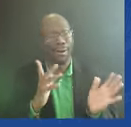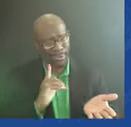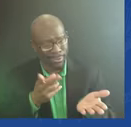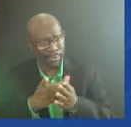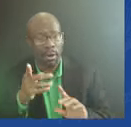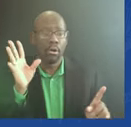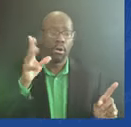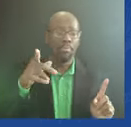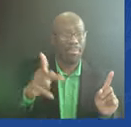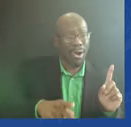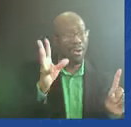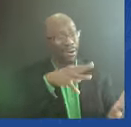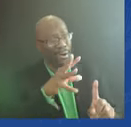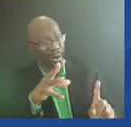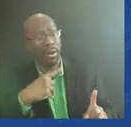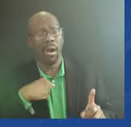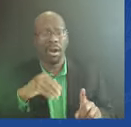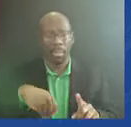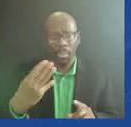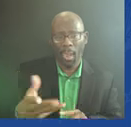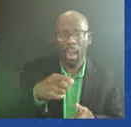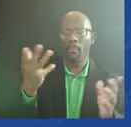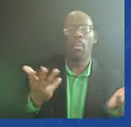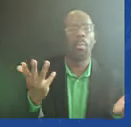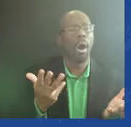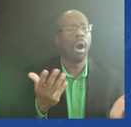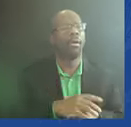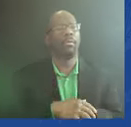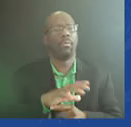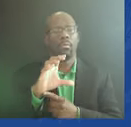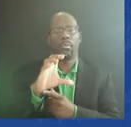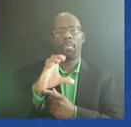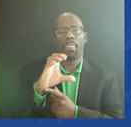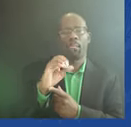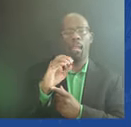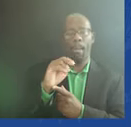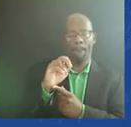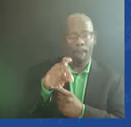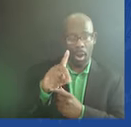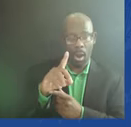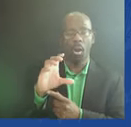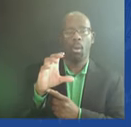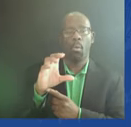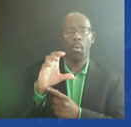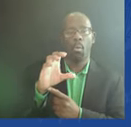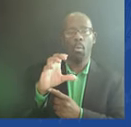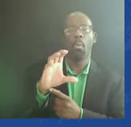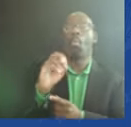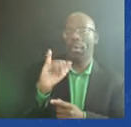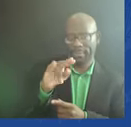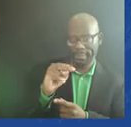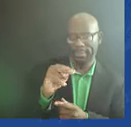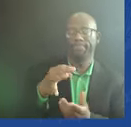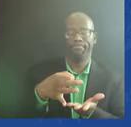And I meant what I said. This is a man who